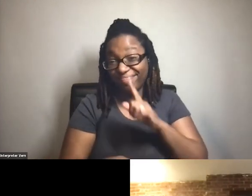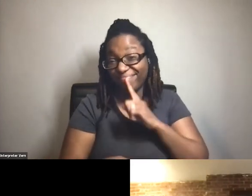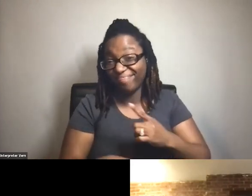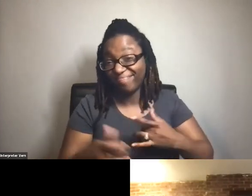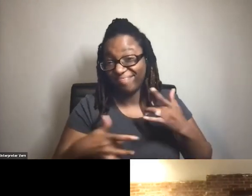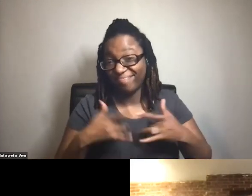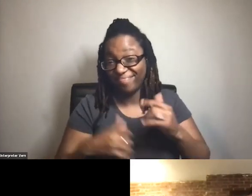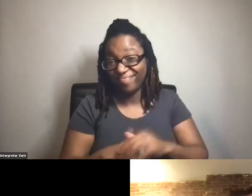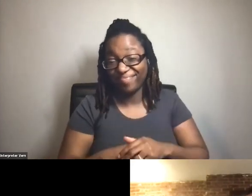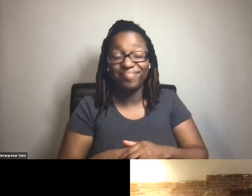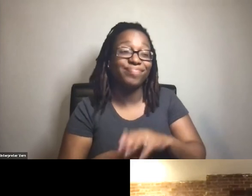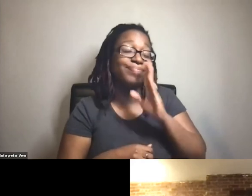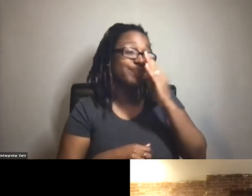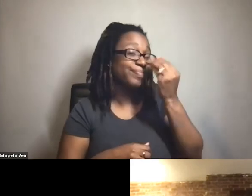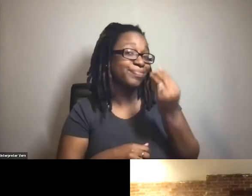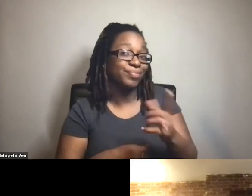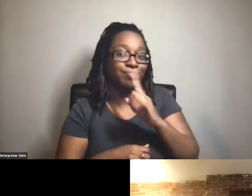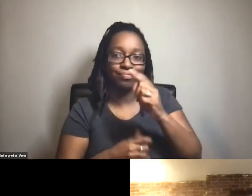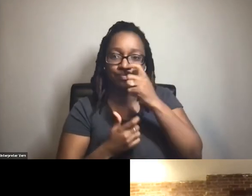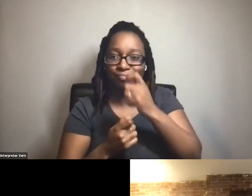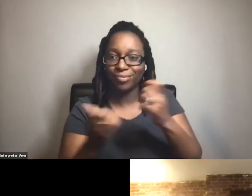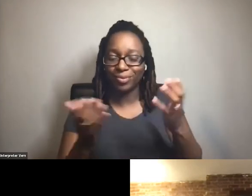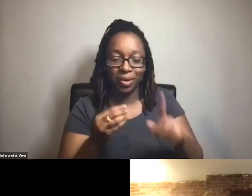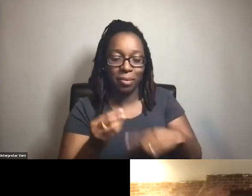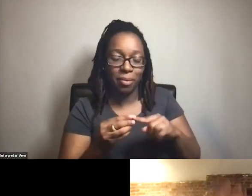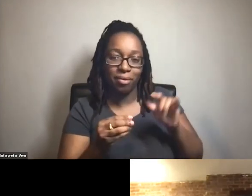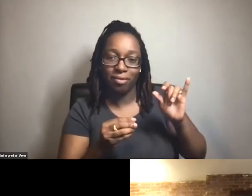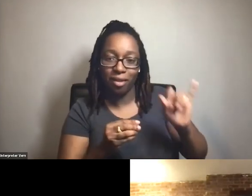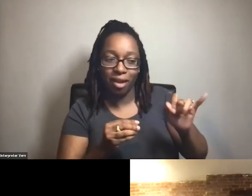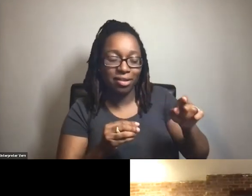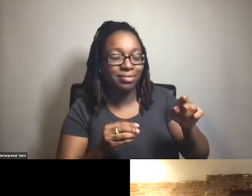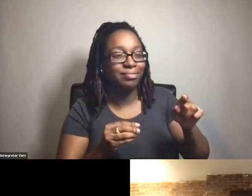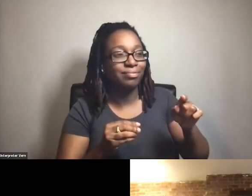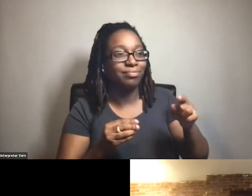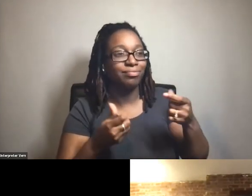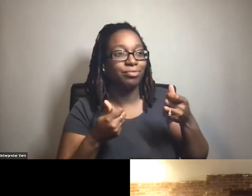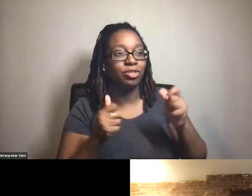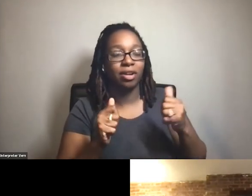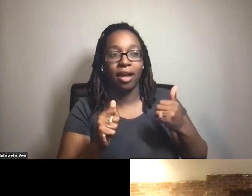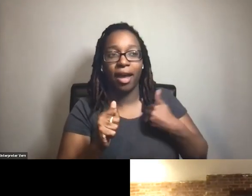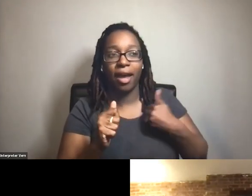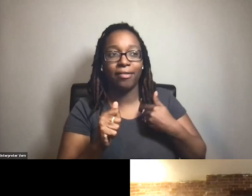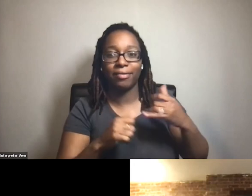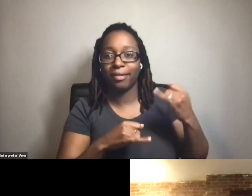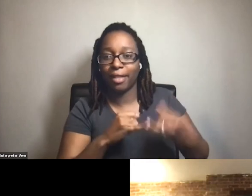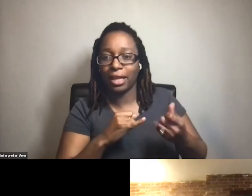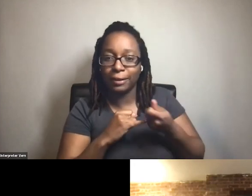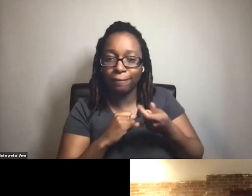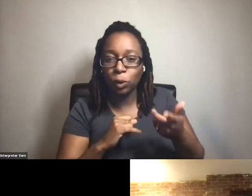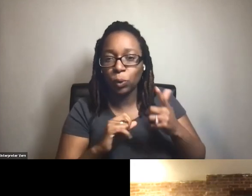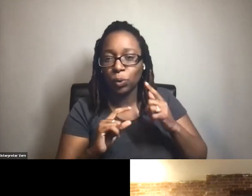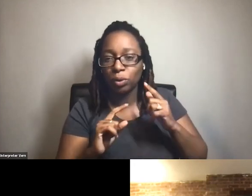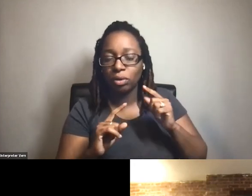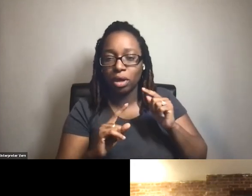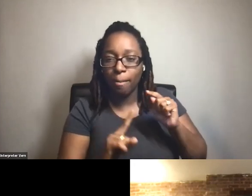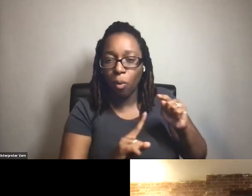I will say, I guess one of the kind of interesting things about that and combining some of those last couple points, and one of the things